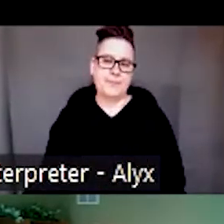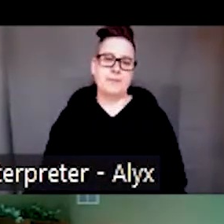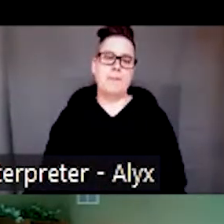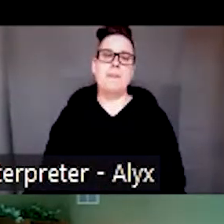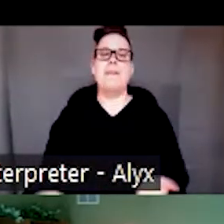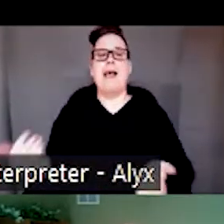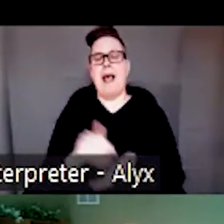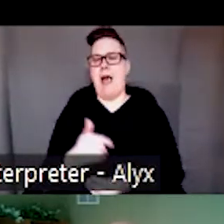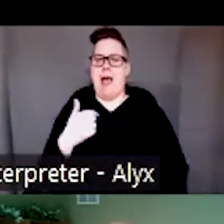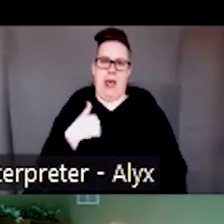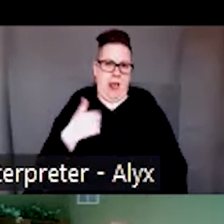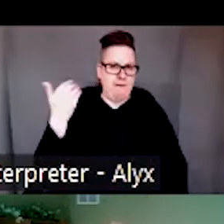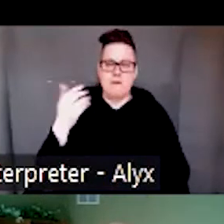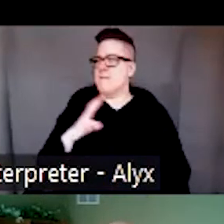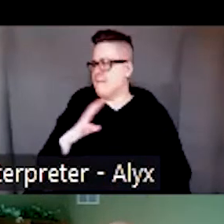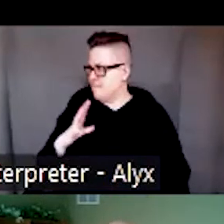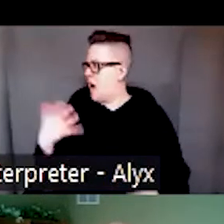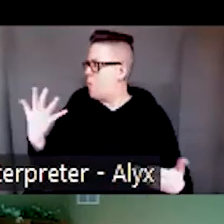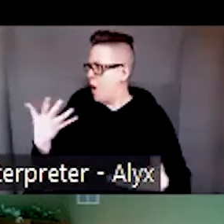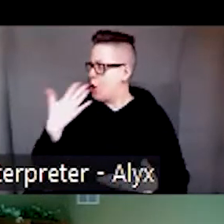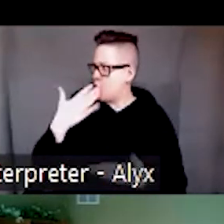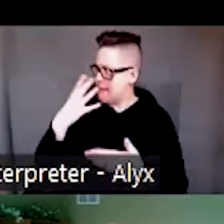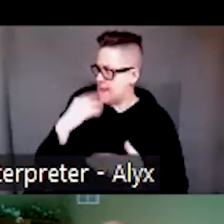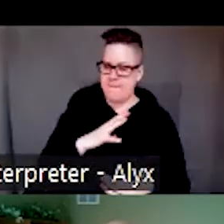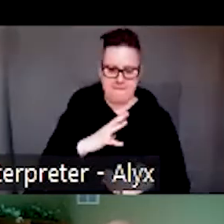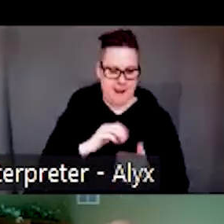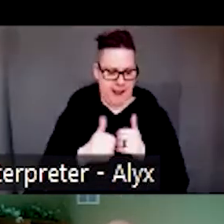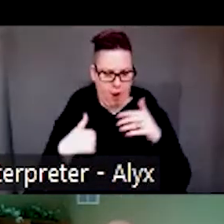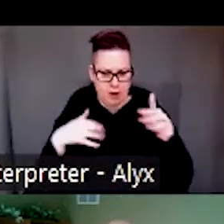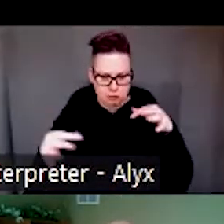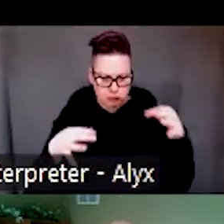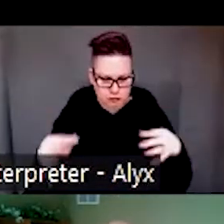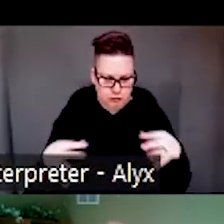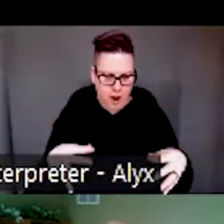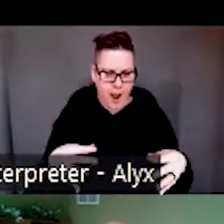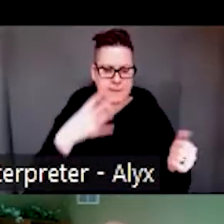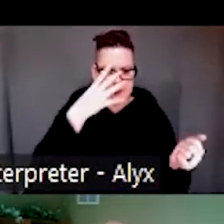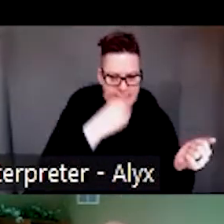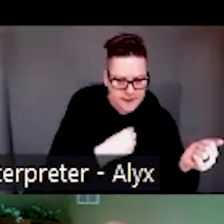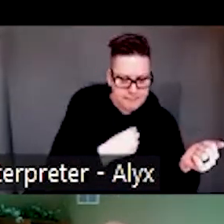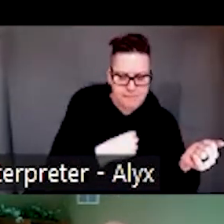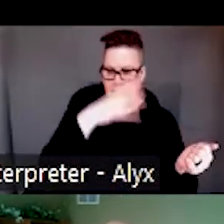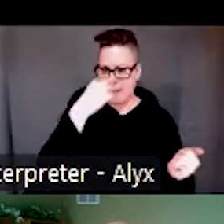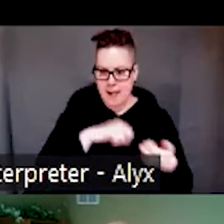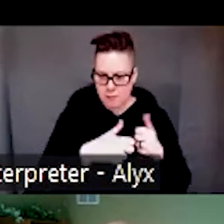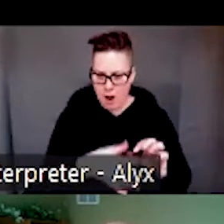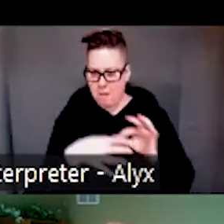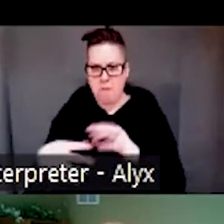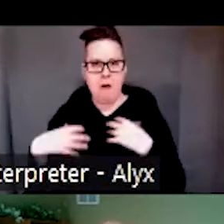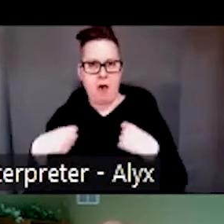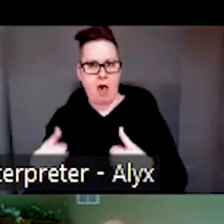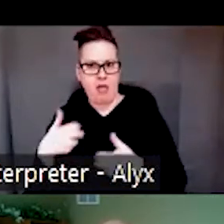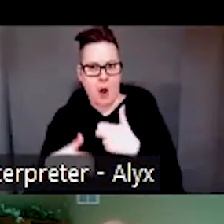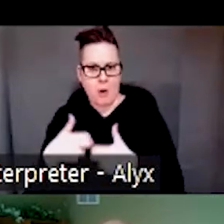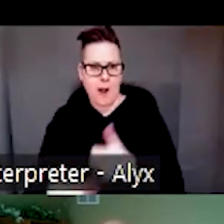kind of a construct for explaining how it is that sleep and sleep problems can be related to adverse health outcomes. And